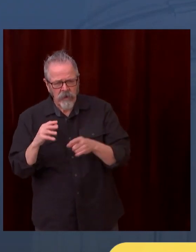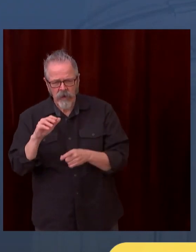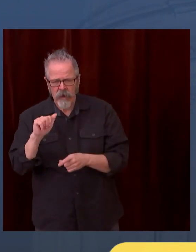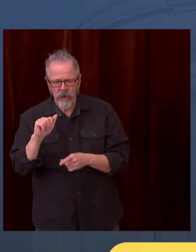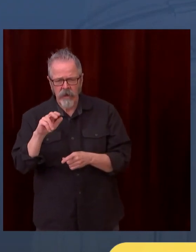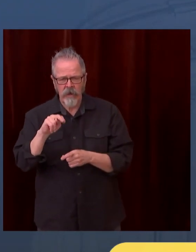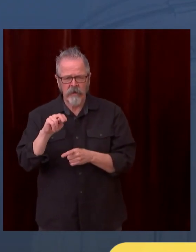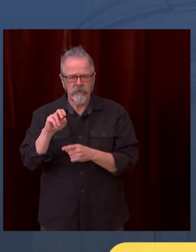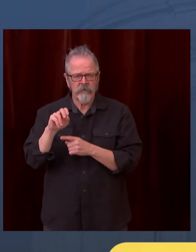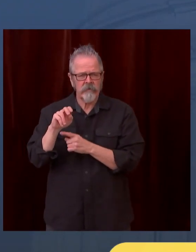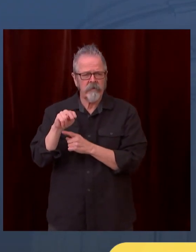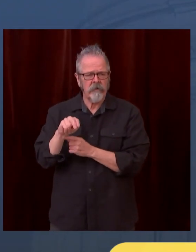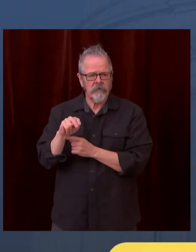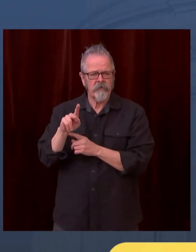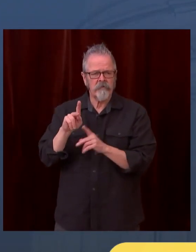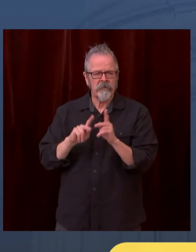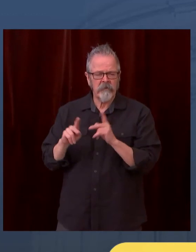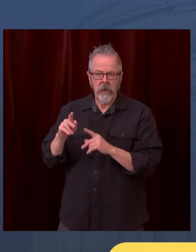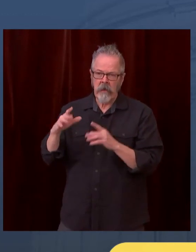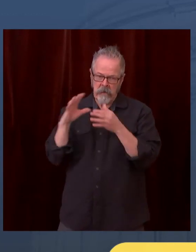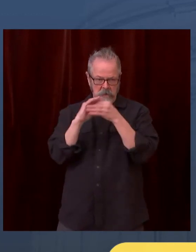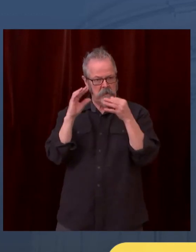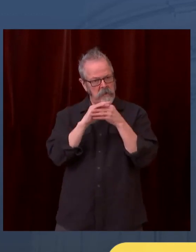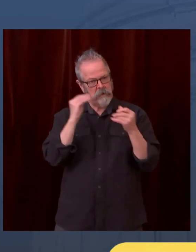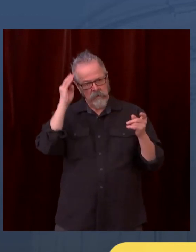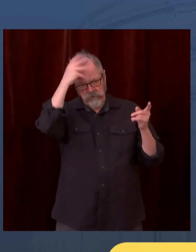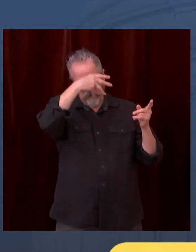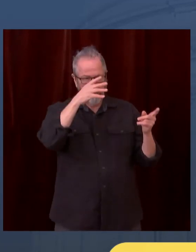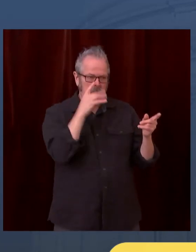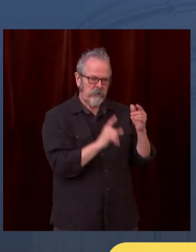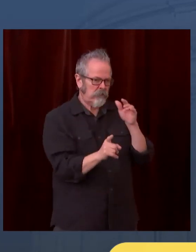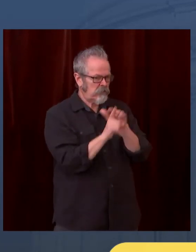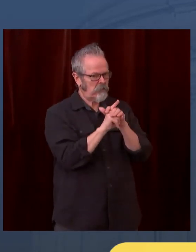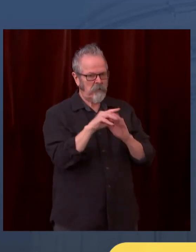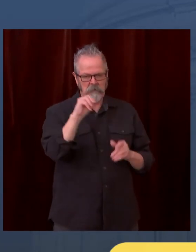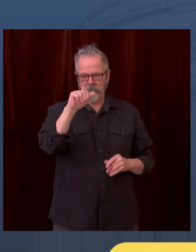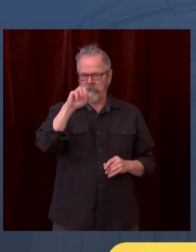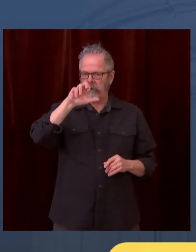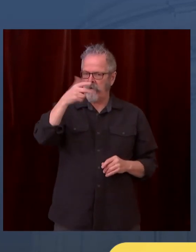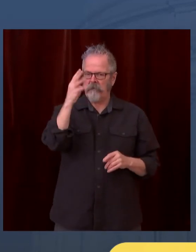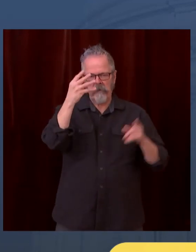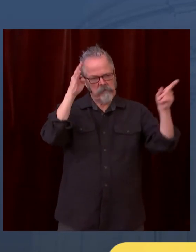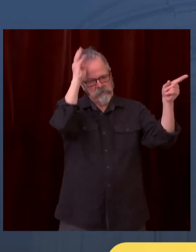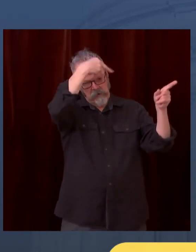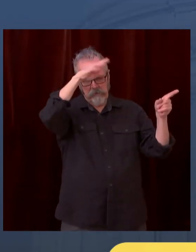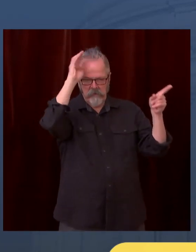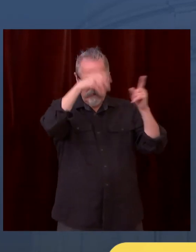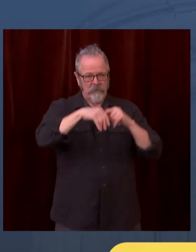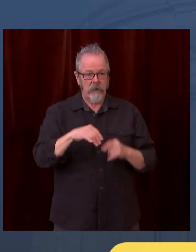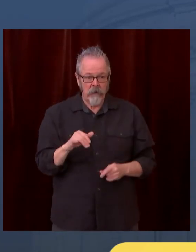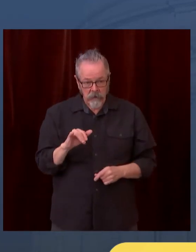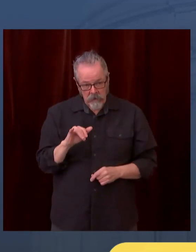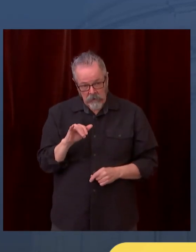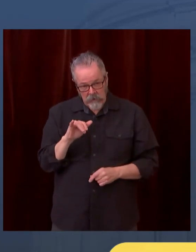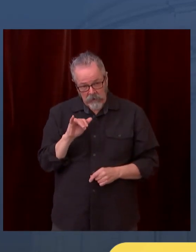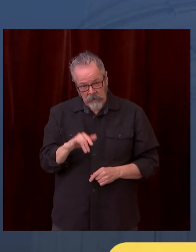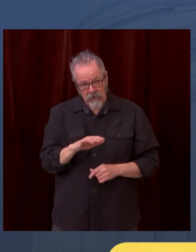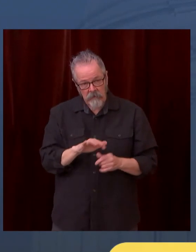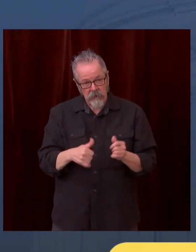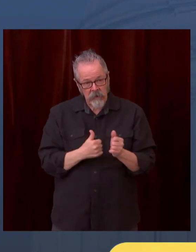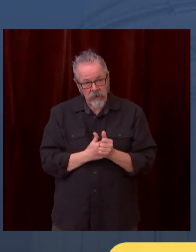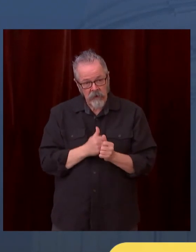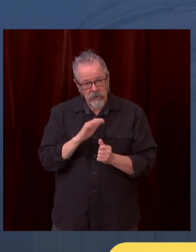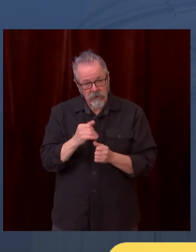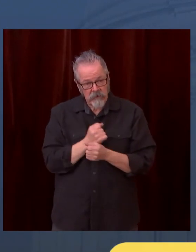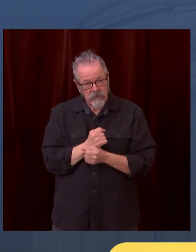know. We're generally being advised by our security agencies. They're making the review. I